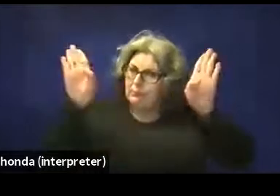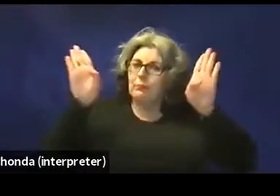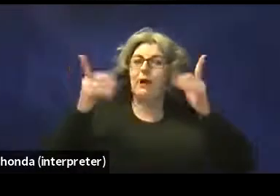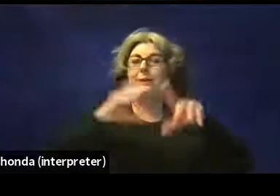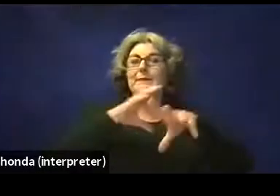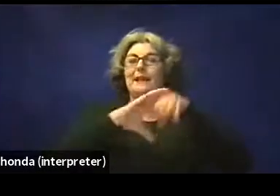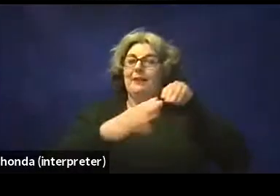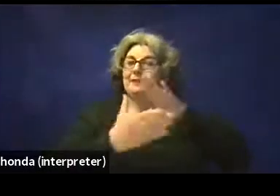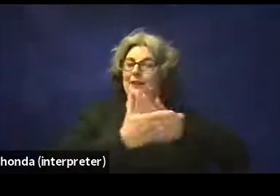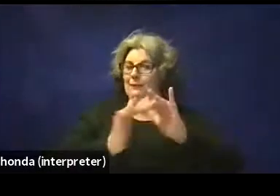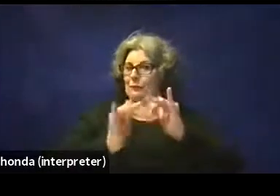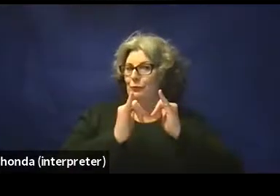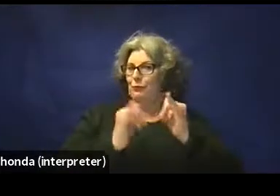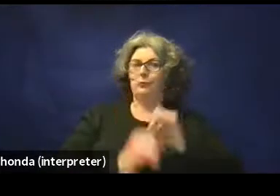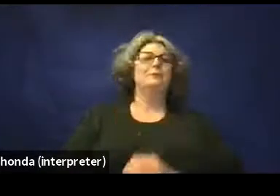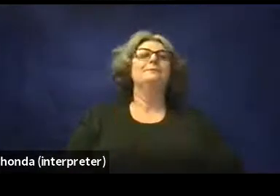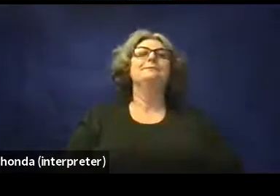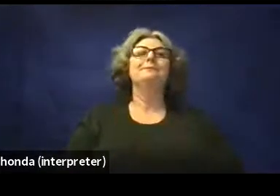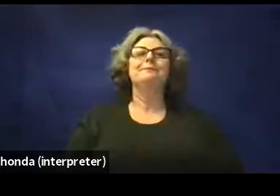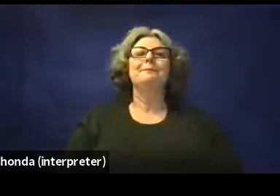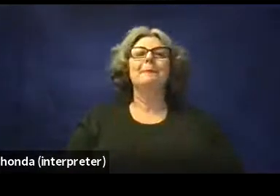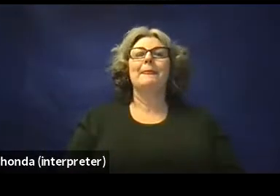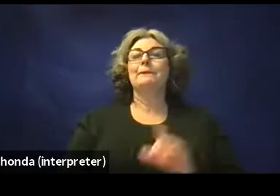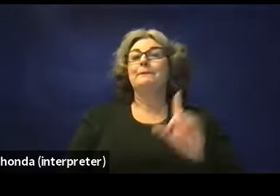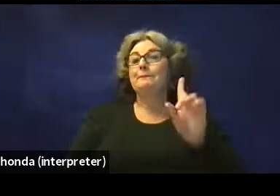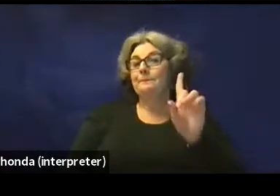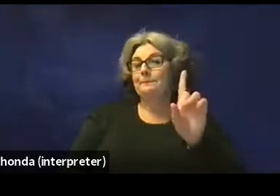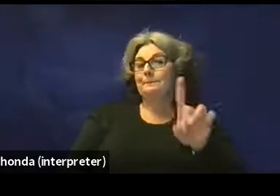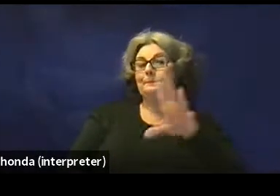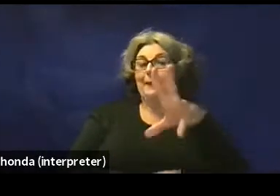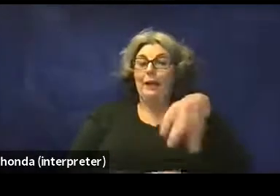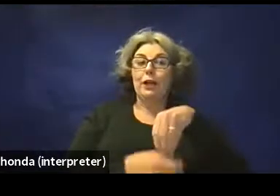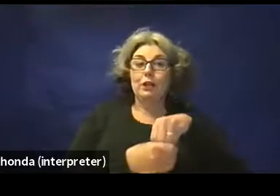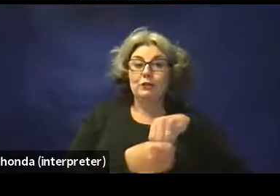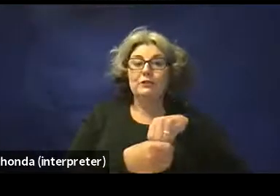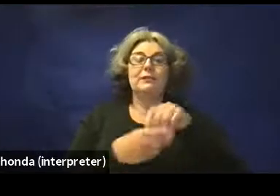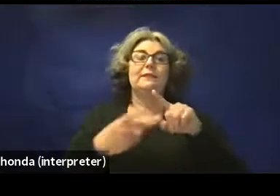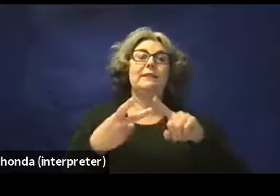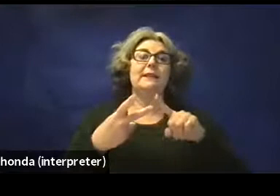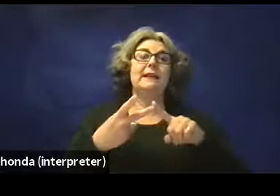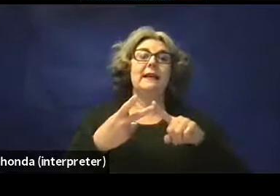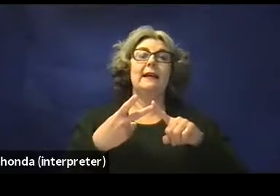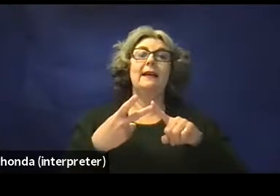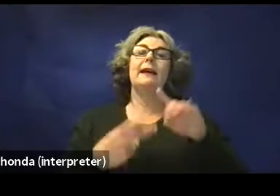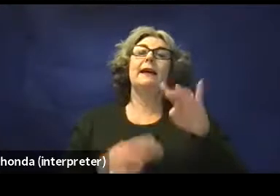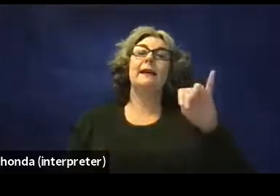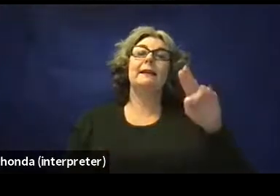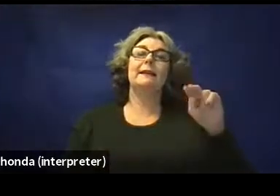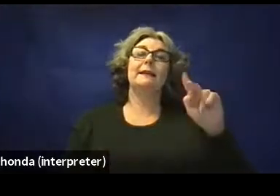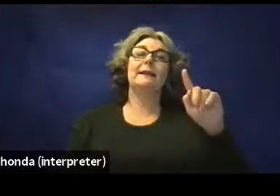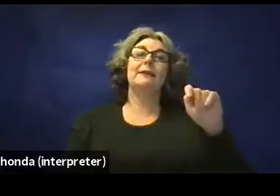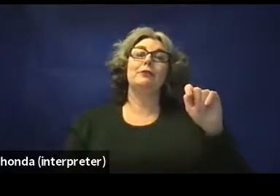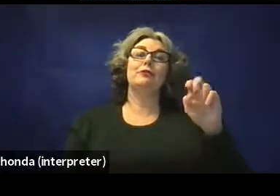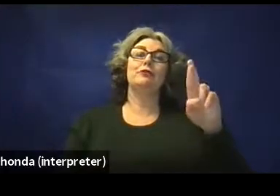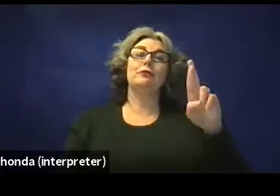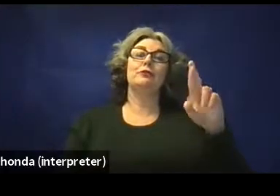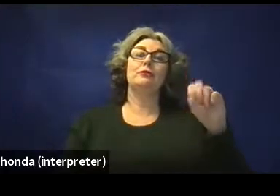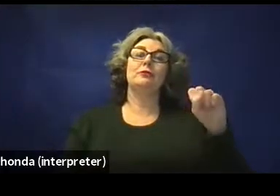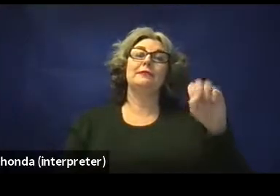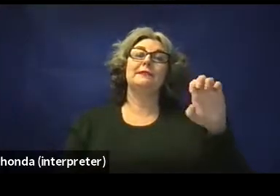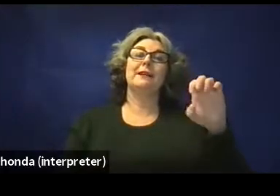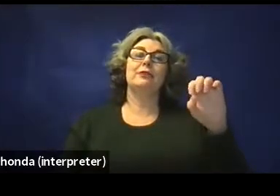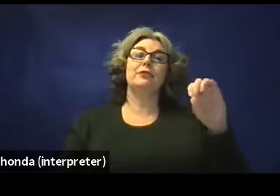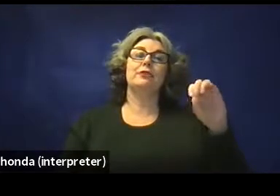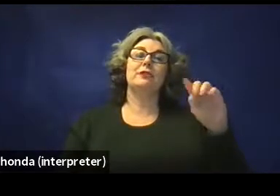that there. Great, thank you. This is a question related to inclusivity and intersectionality.